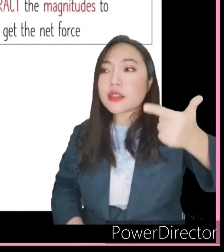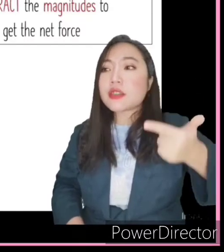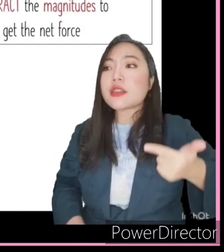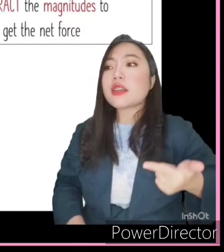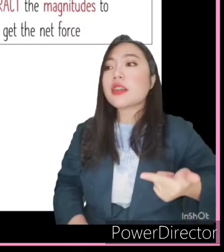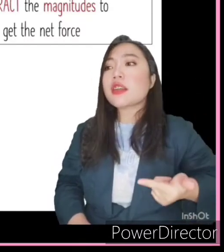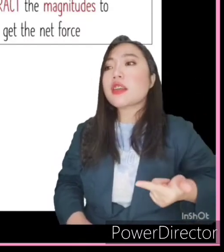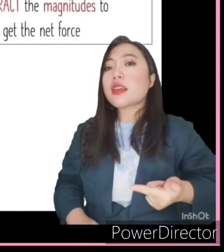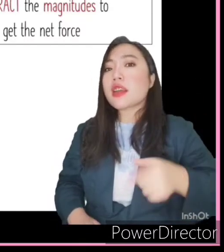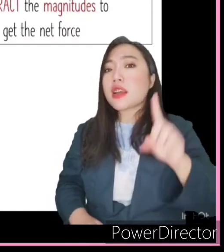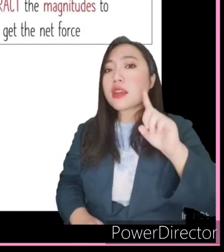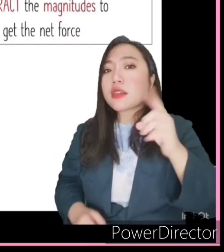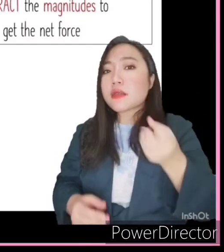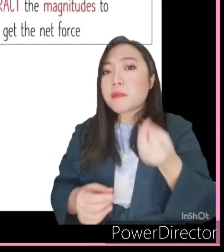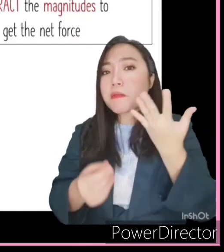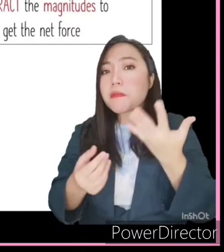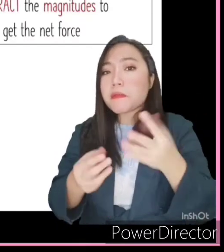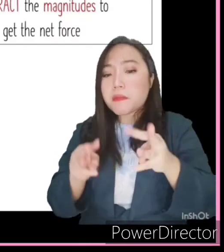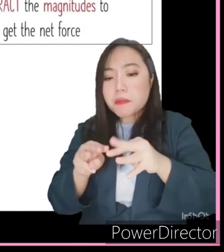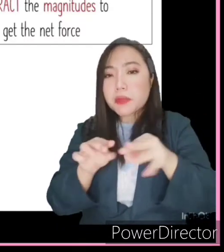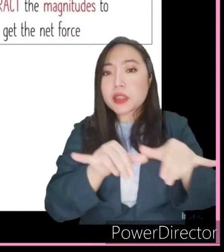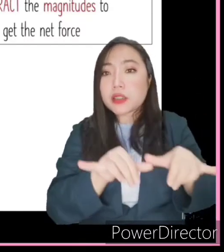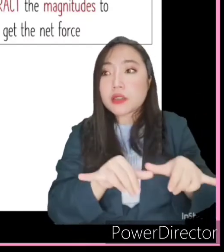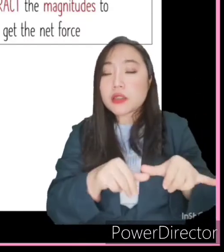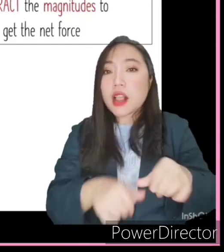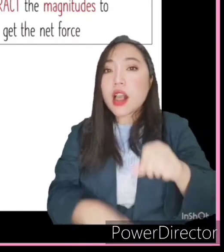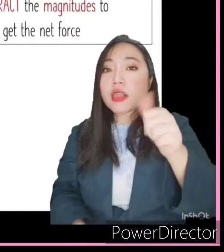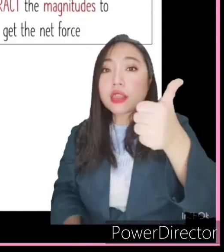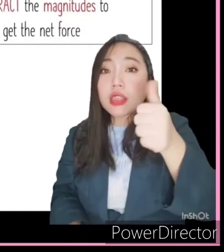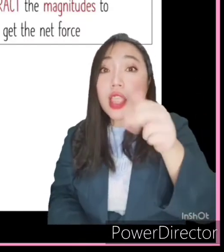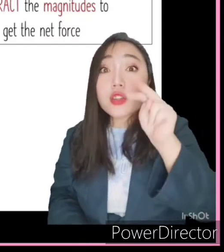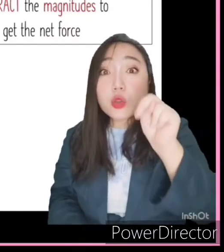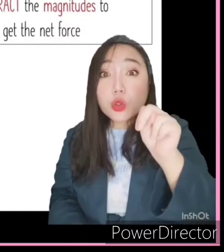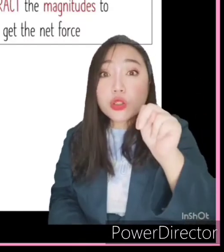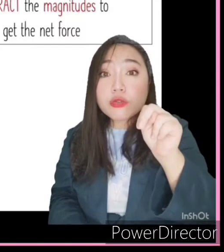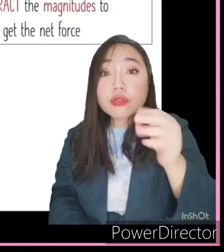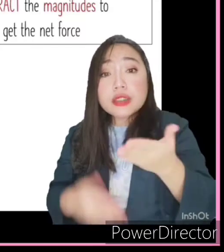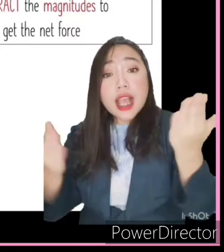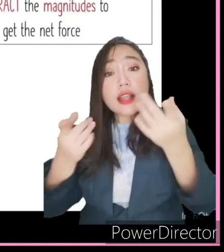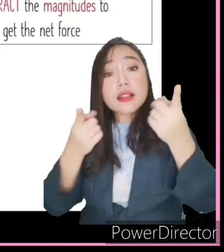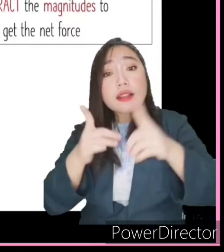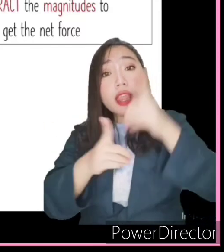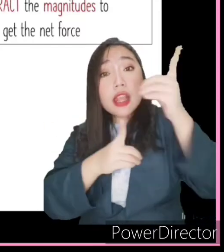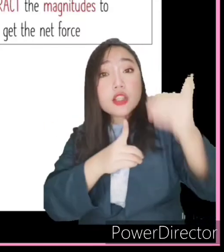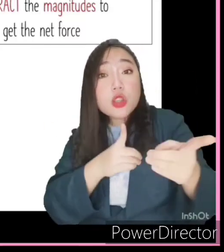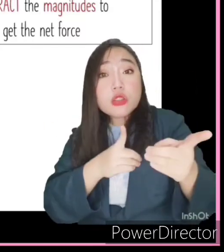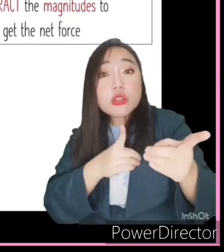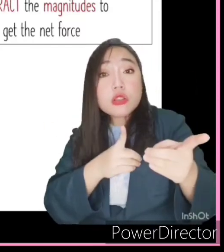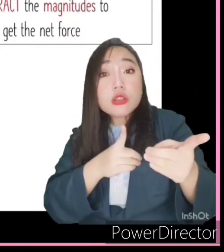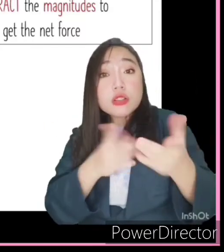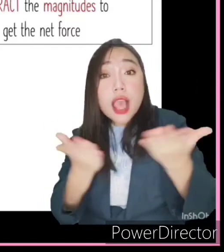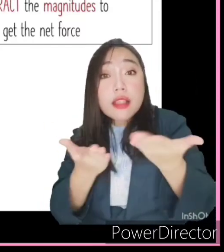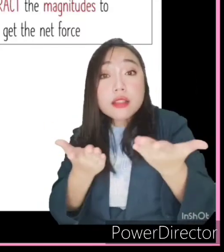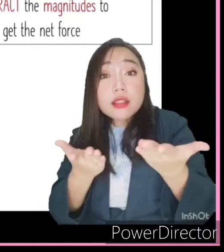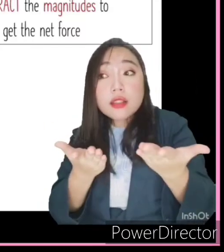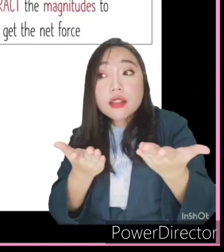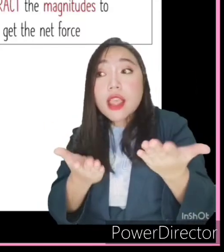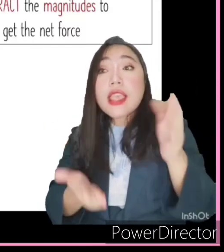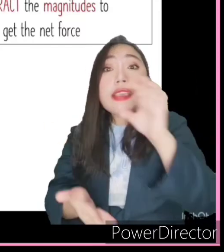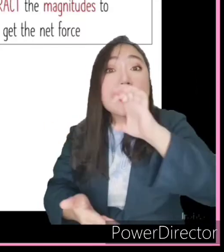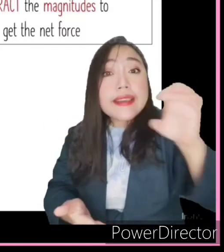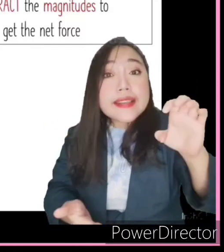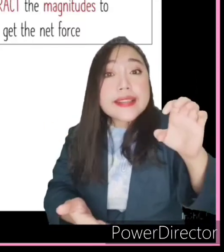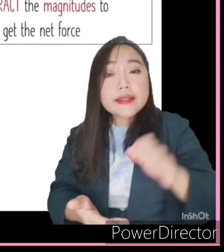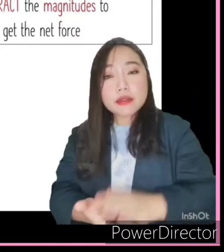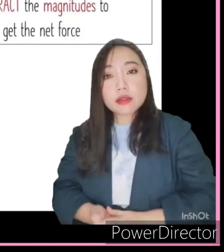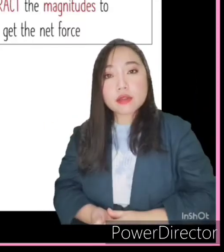So the orange one goes to the west, the green one goes to the east. The magnitude is 10 newton, and the direction